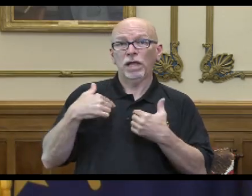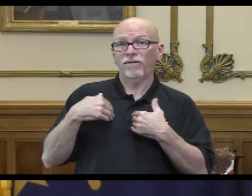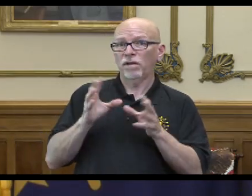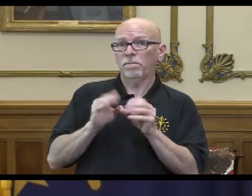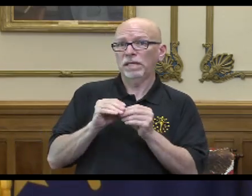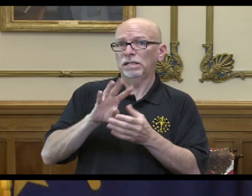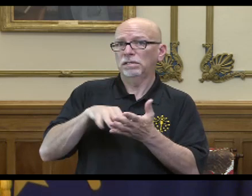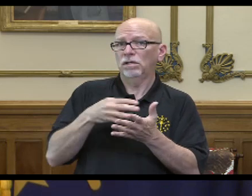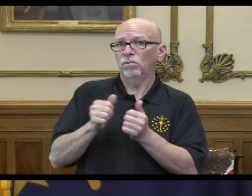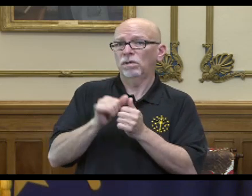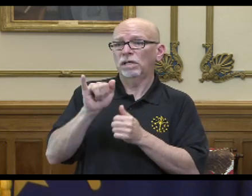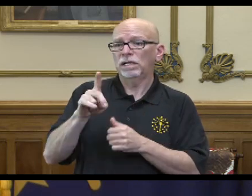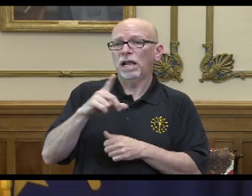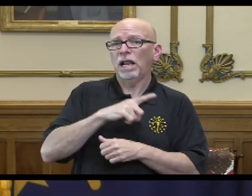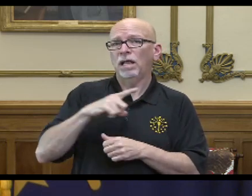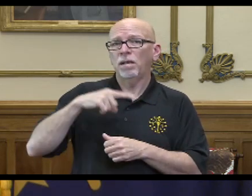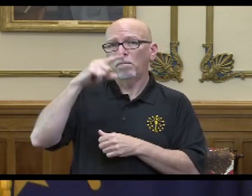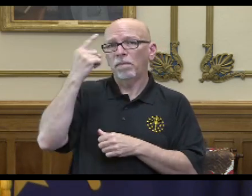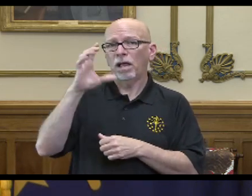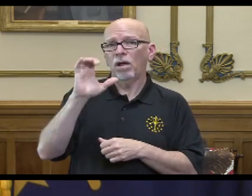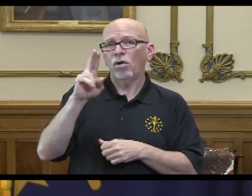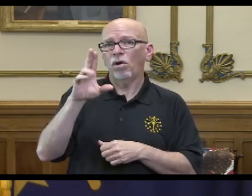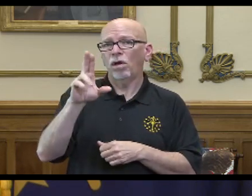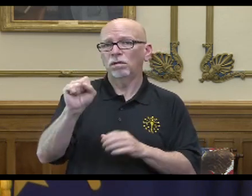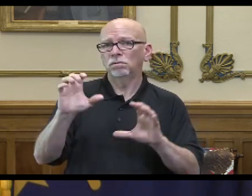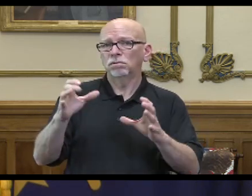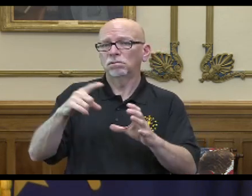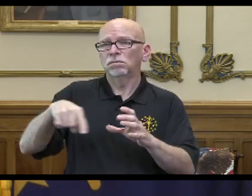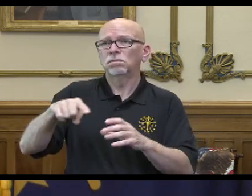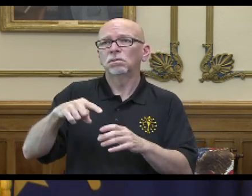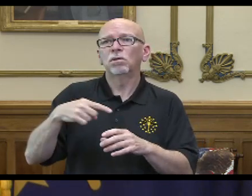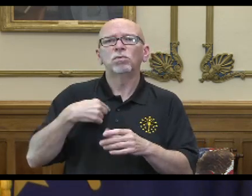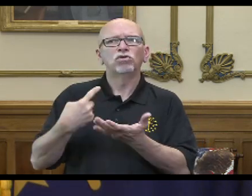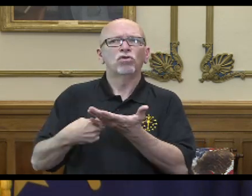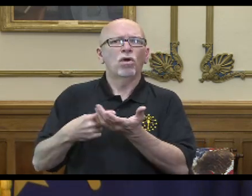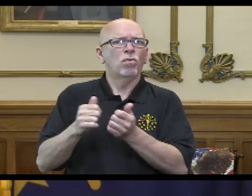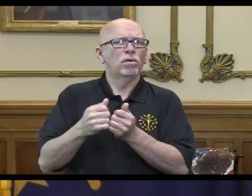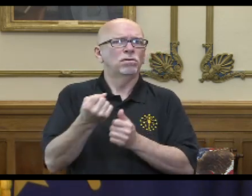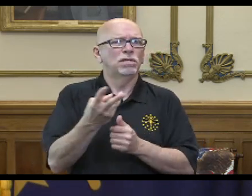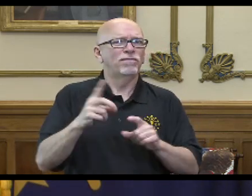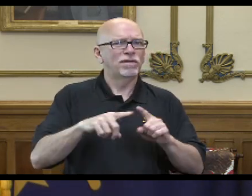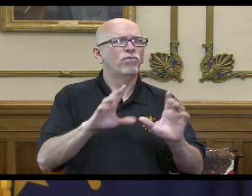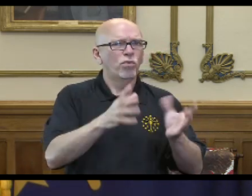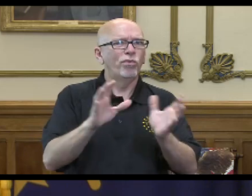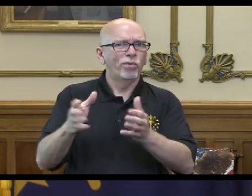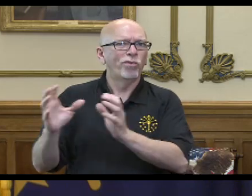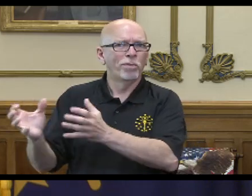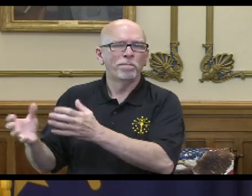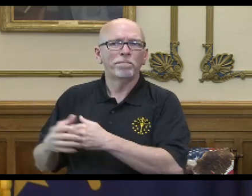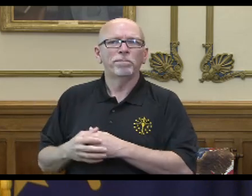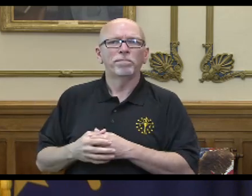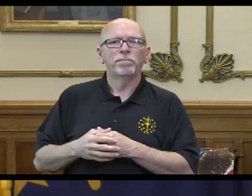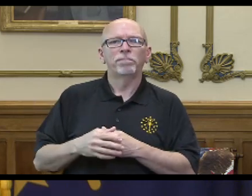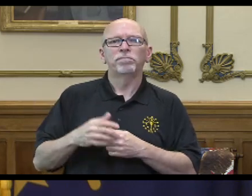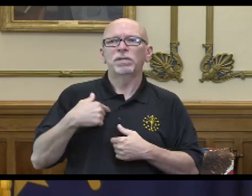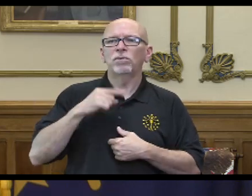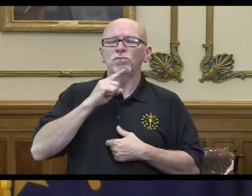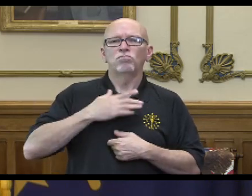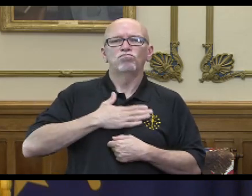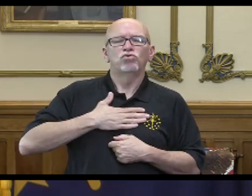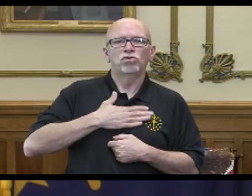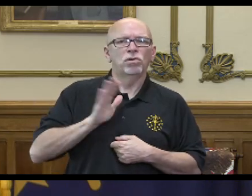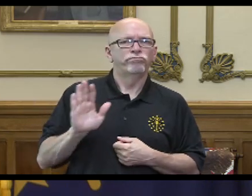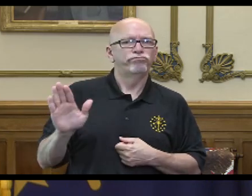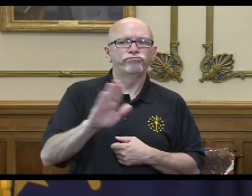scheduled with the Indiana Legislative Black Caucus. We're talking to multiple groups. I appreciate